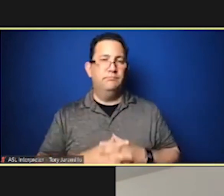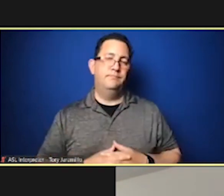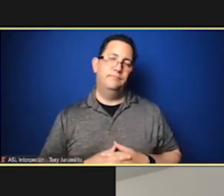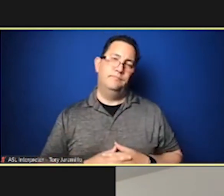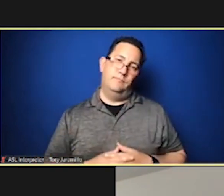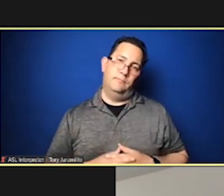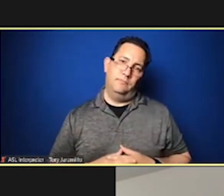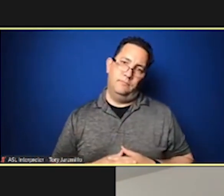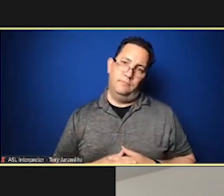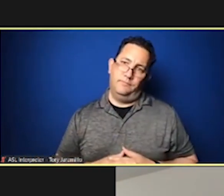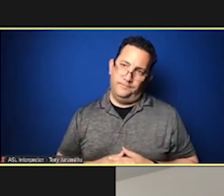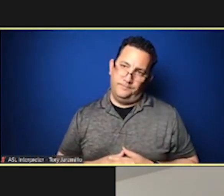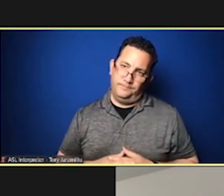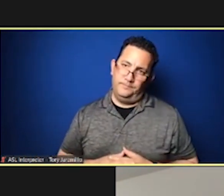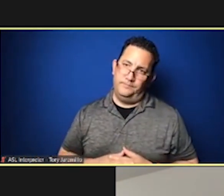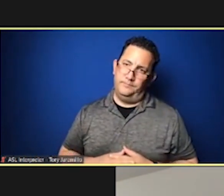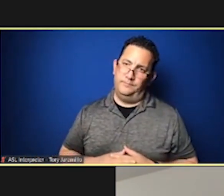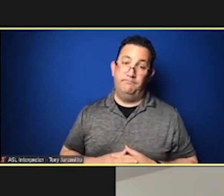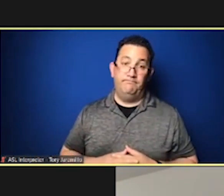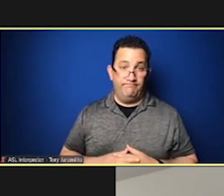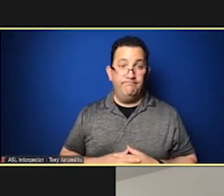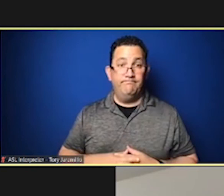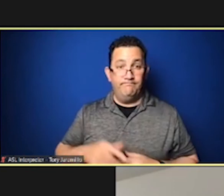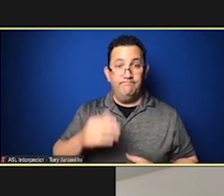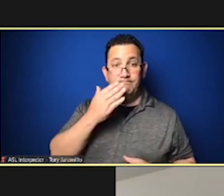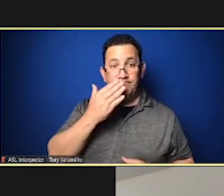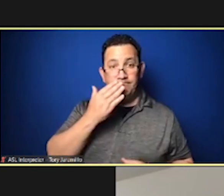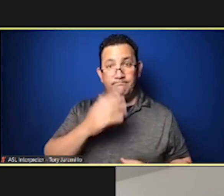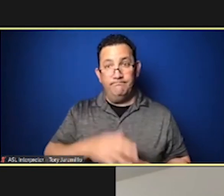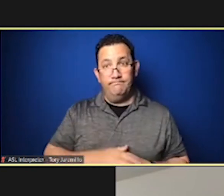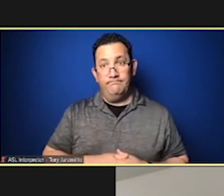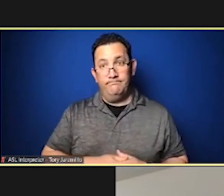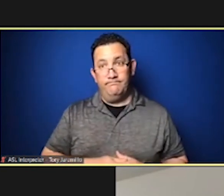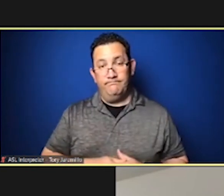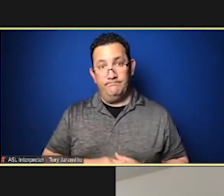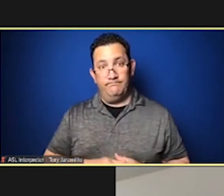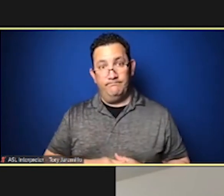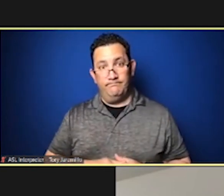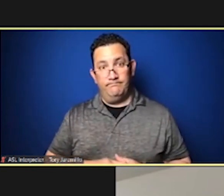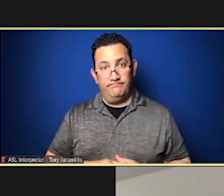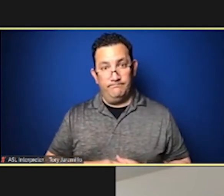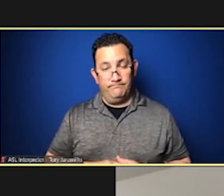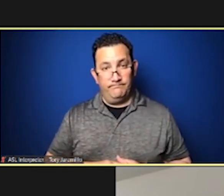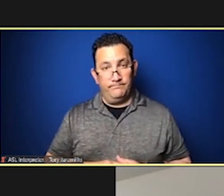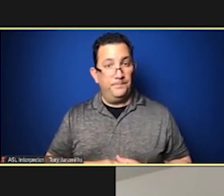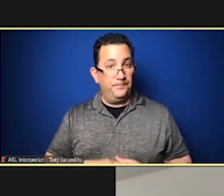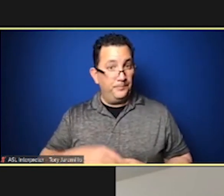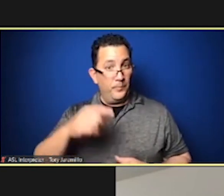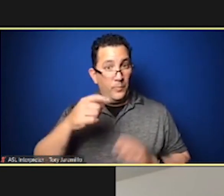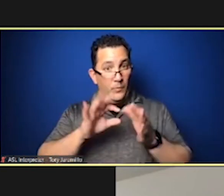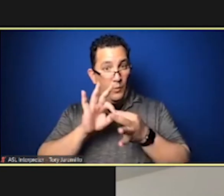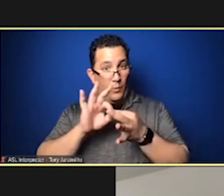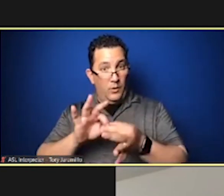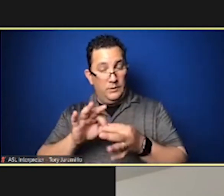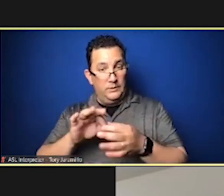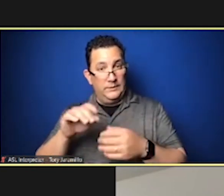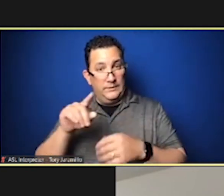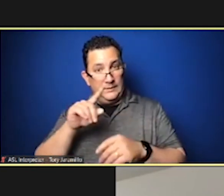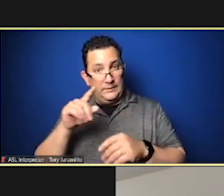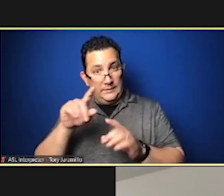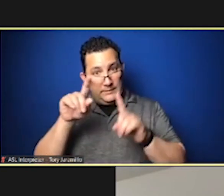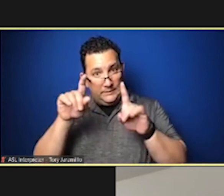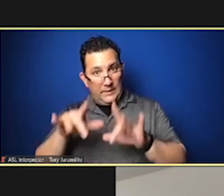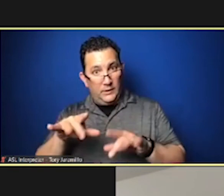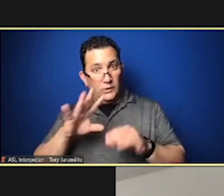quarter grades. Great, thank you. And in regards to tests, you did talk about this a little bit, but